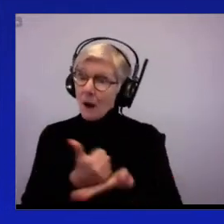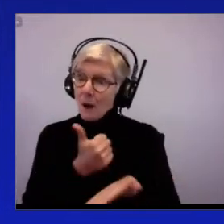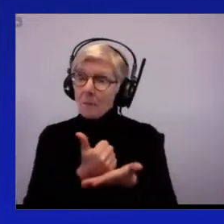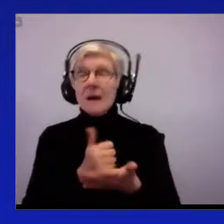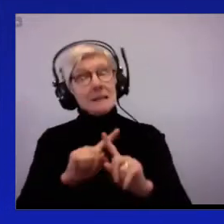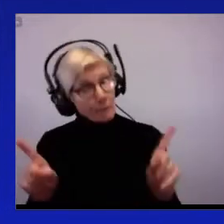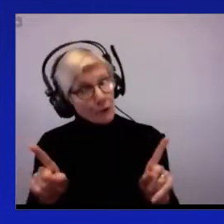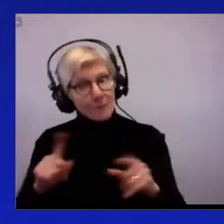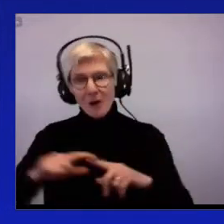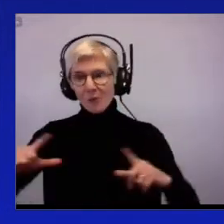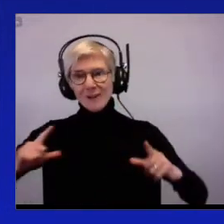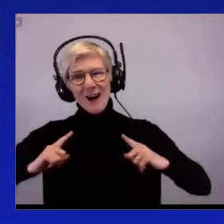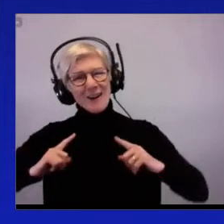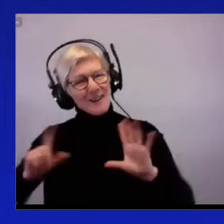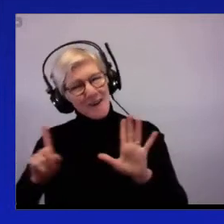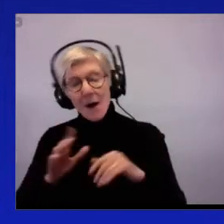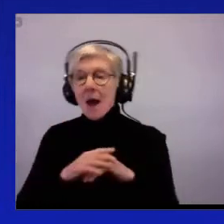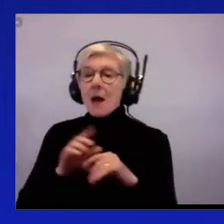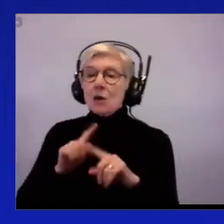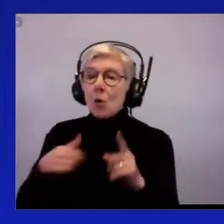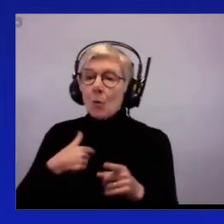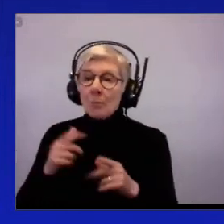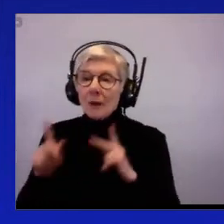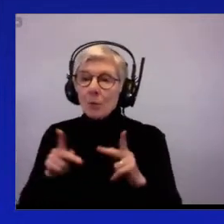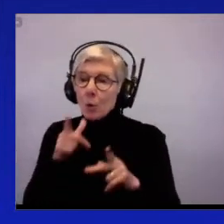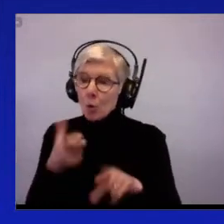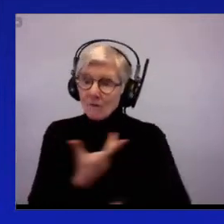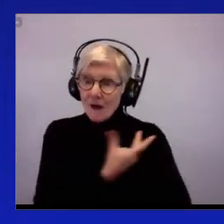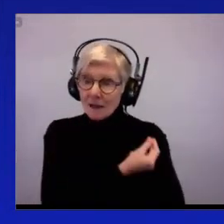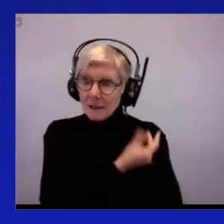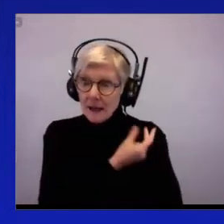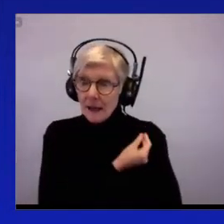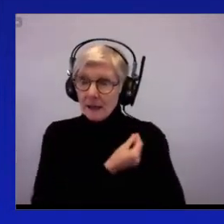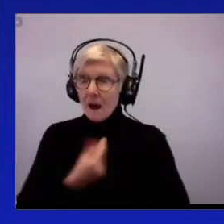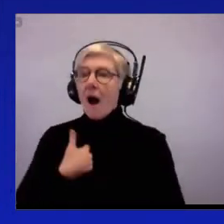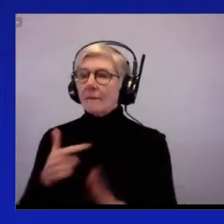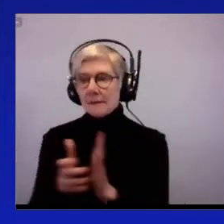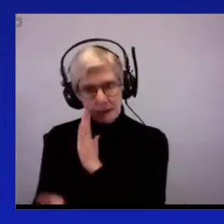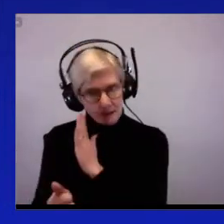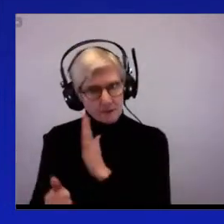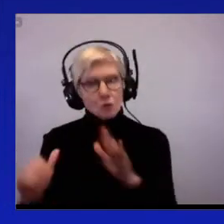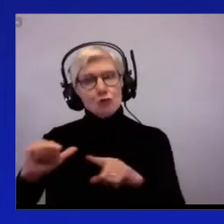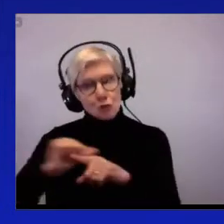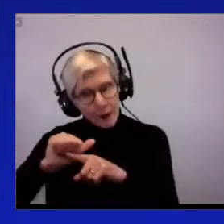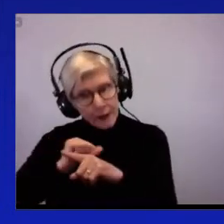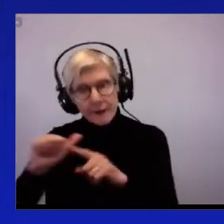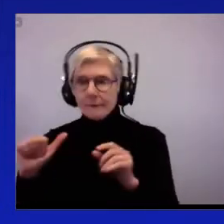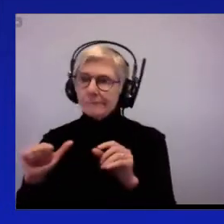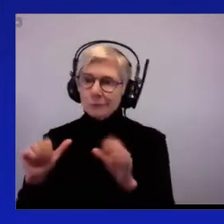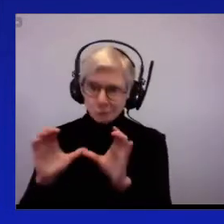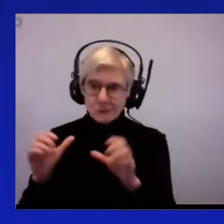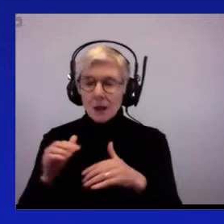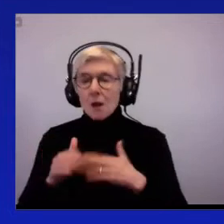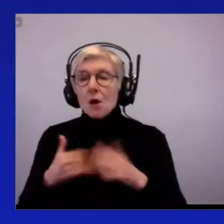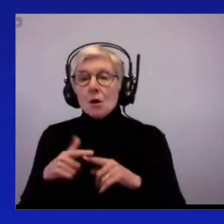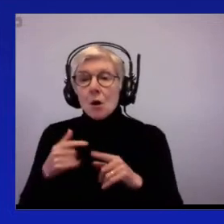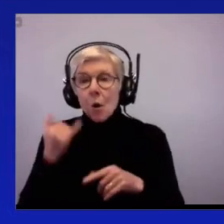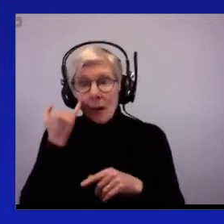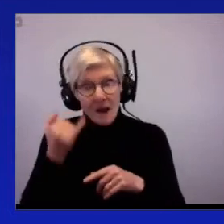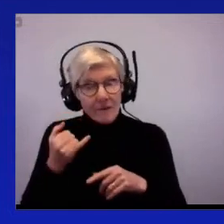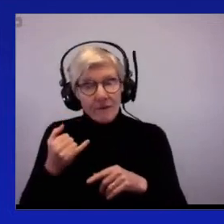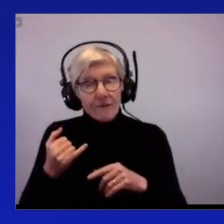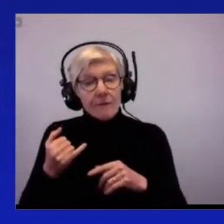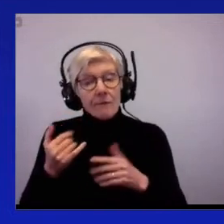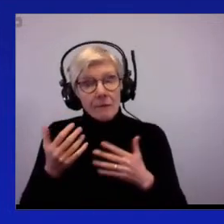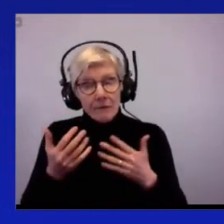as capacity of vaccinators, if I could use that term. If we set everything up, if we go beyond that, yes, then we'd have to look